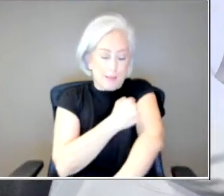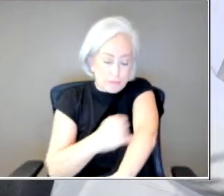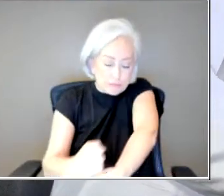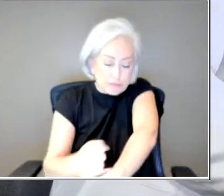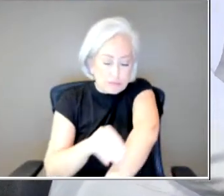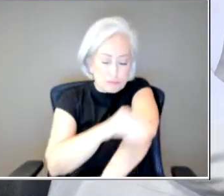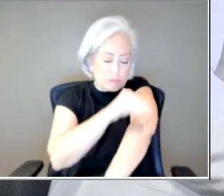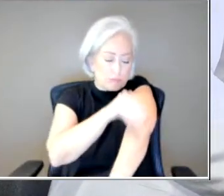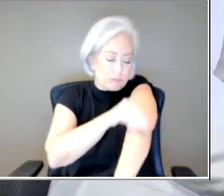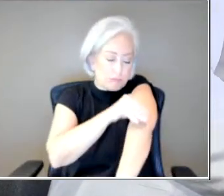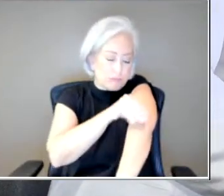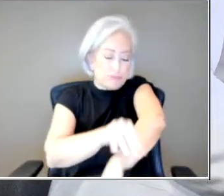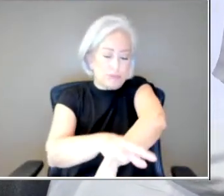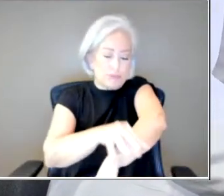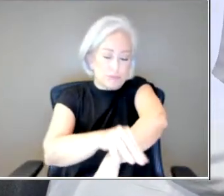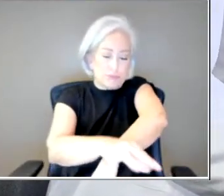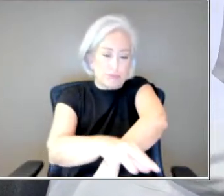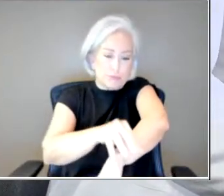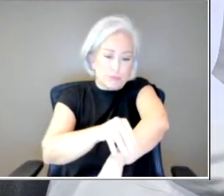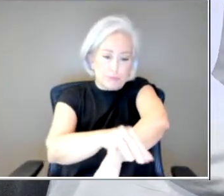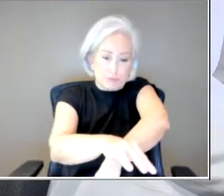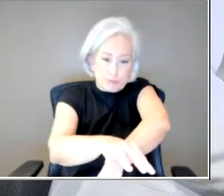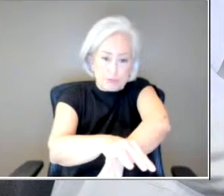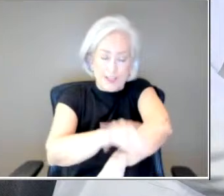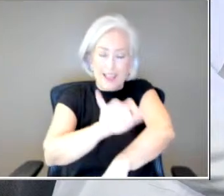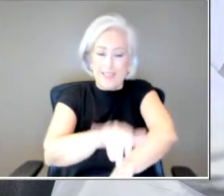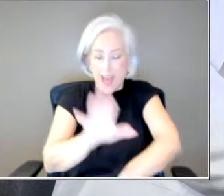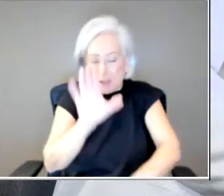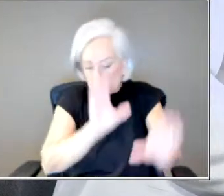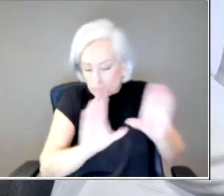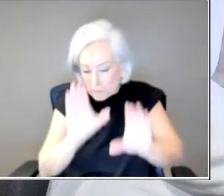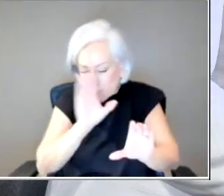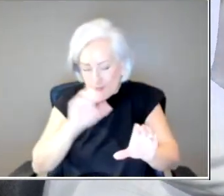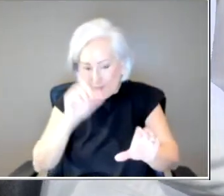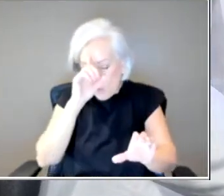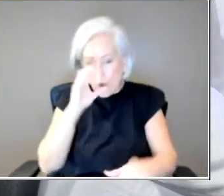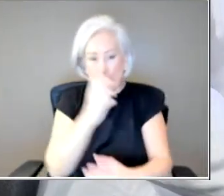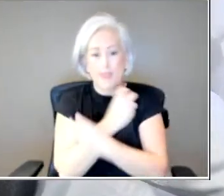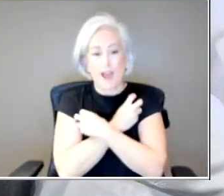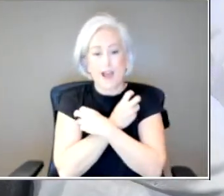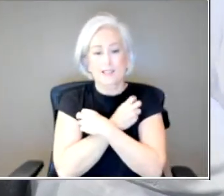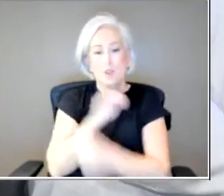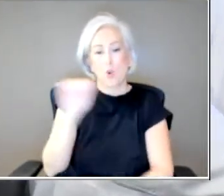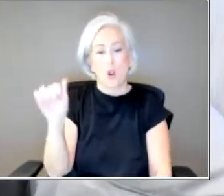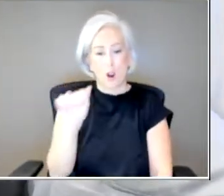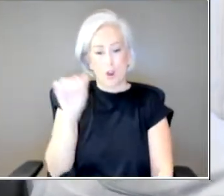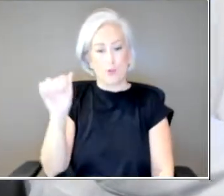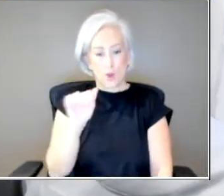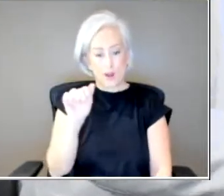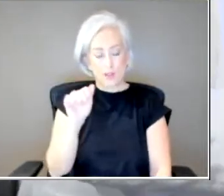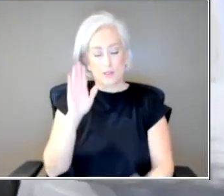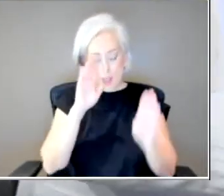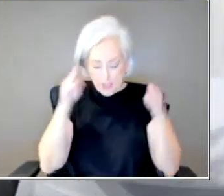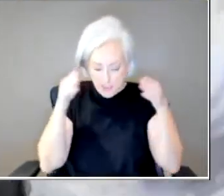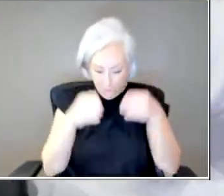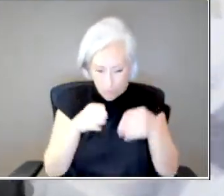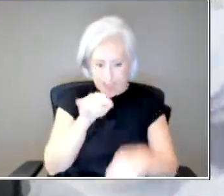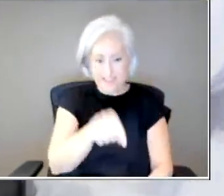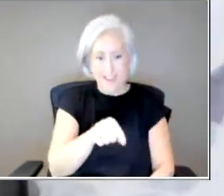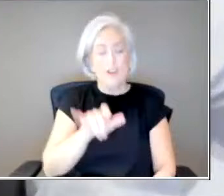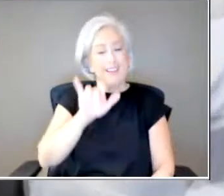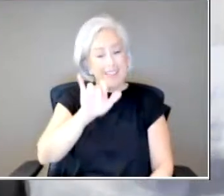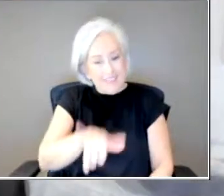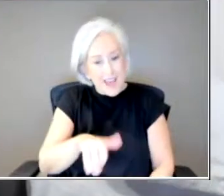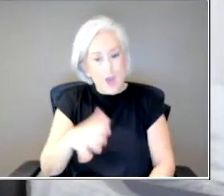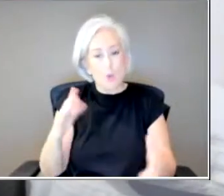the pathology that we look for with osteoarthritis, and that's what we're really going to try to target with our procedure. And that's causing the pain? That's what's part